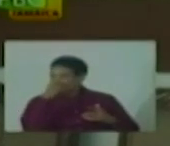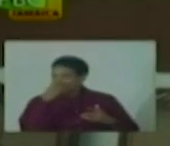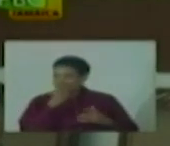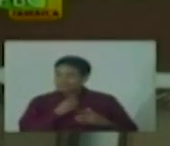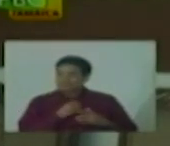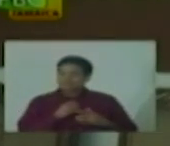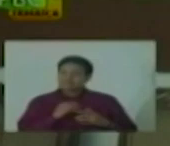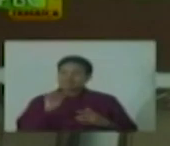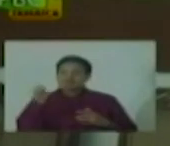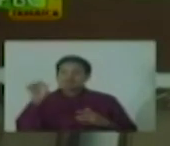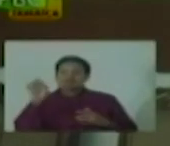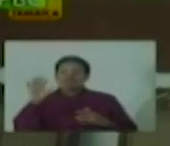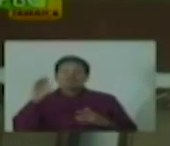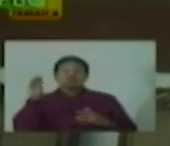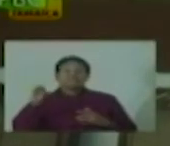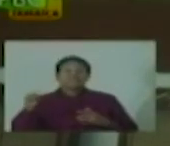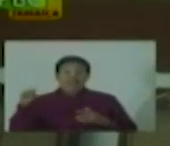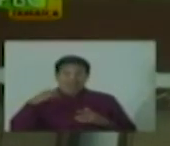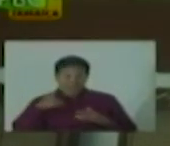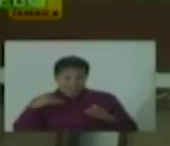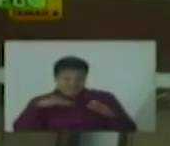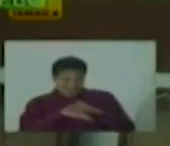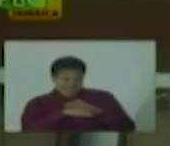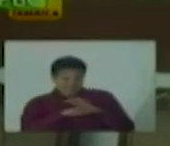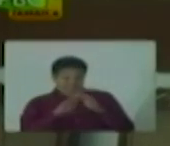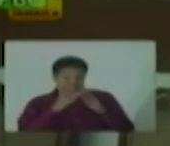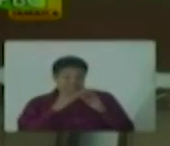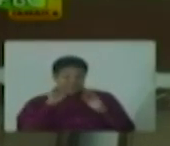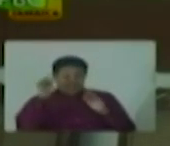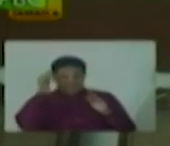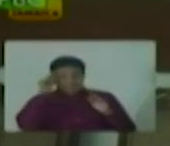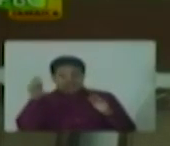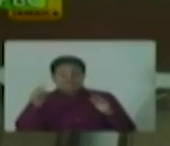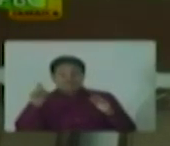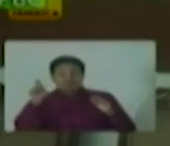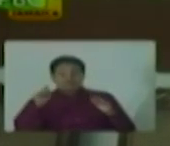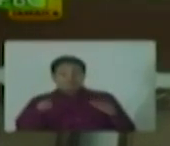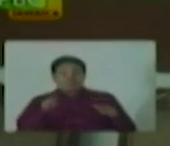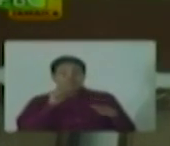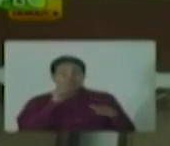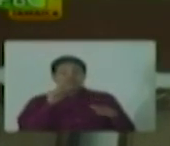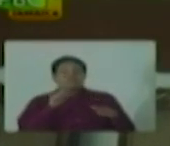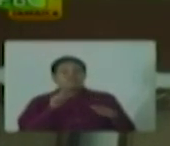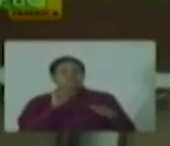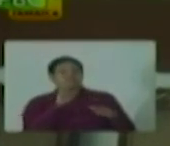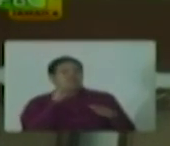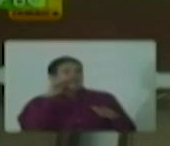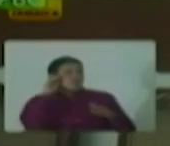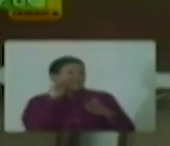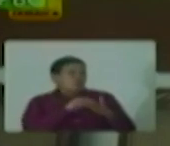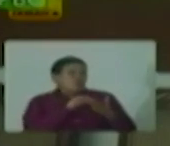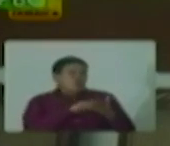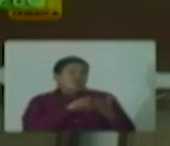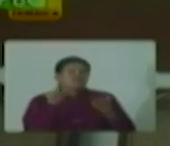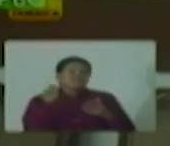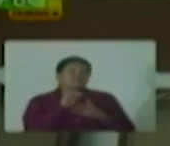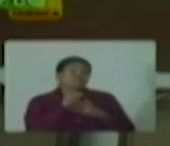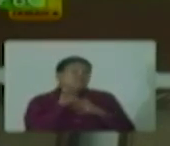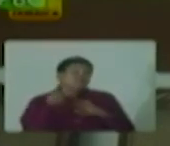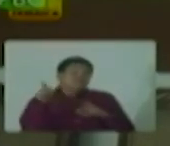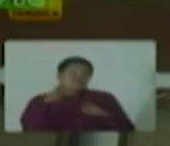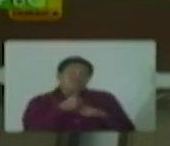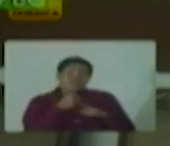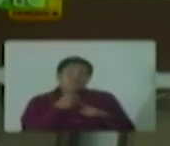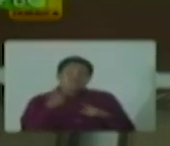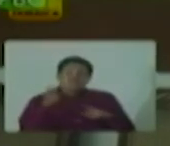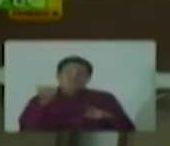other 95% are accessing the government-mandated remote learning, then, Minister, you are